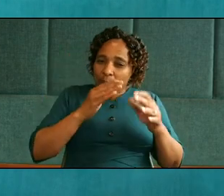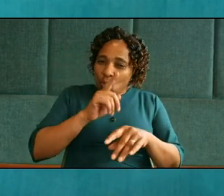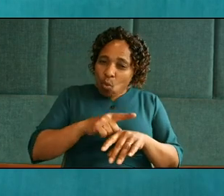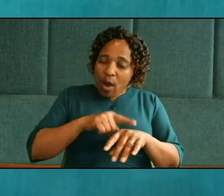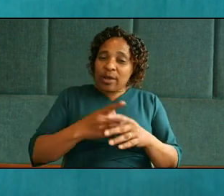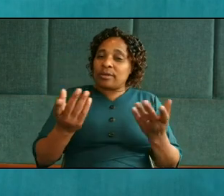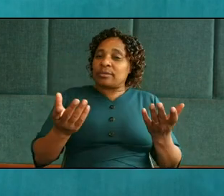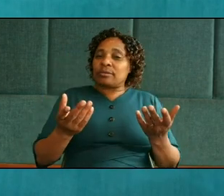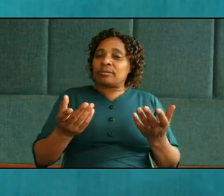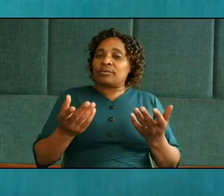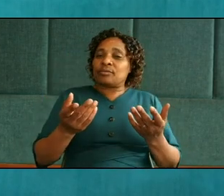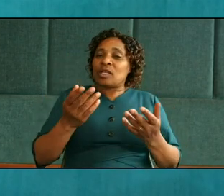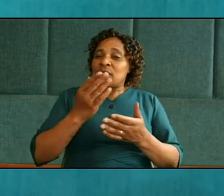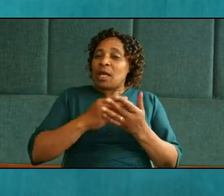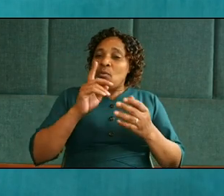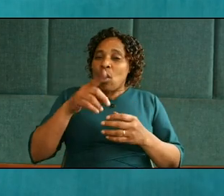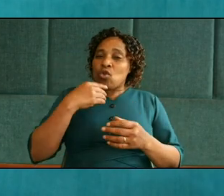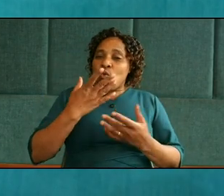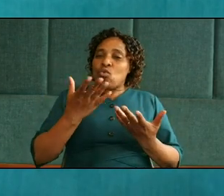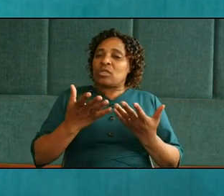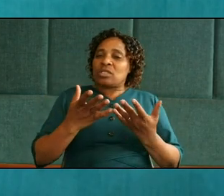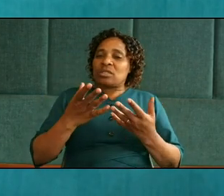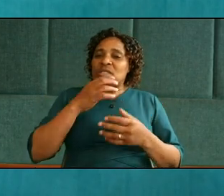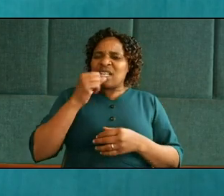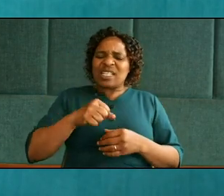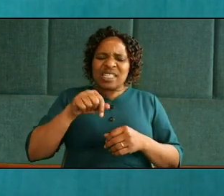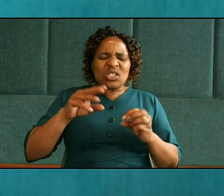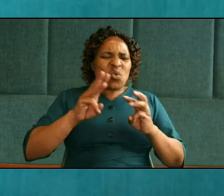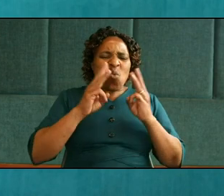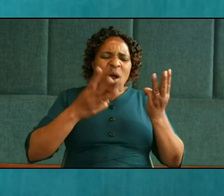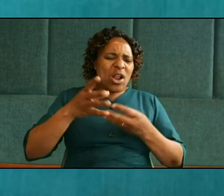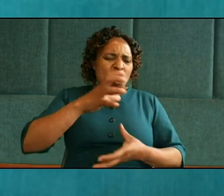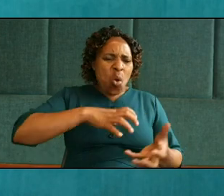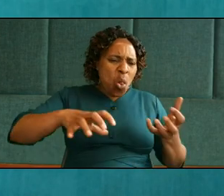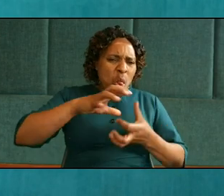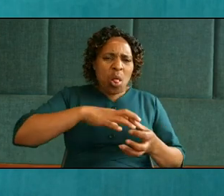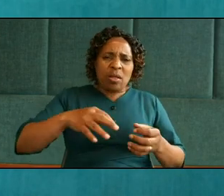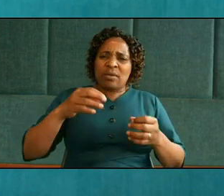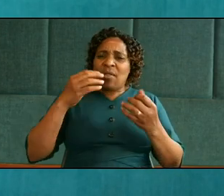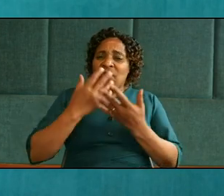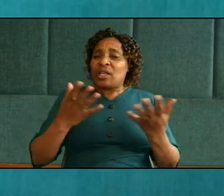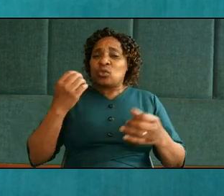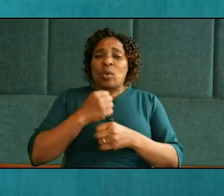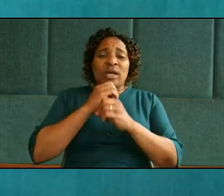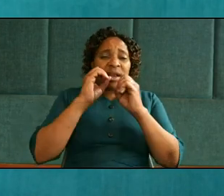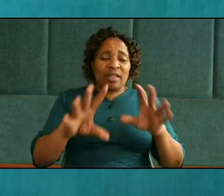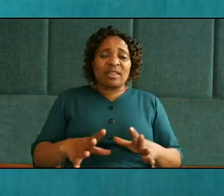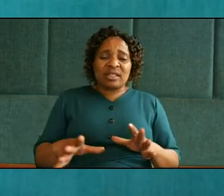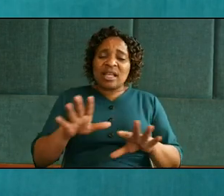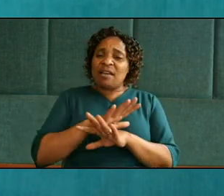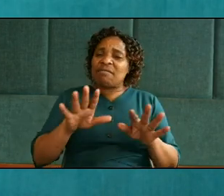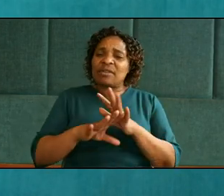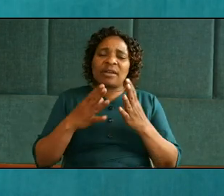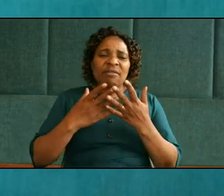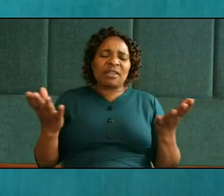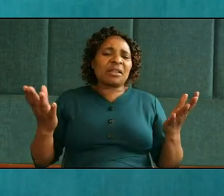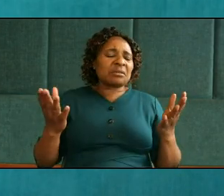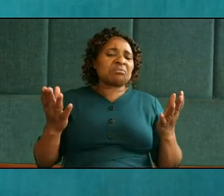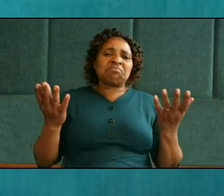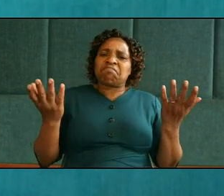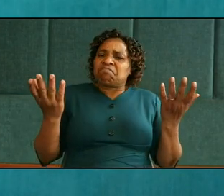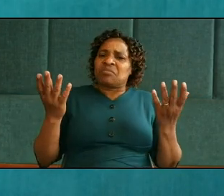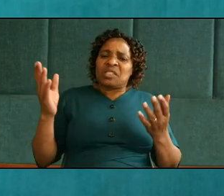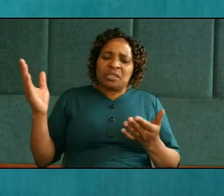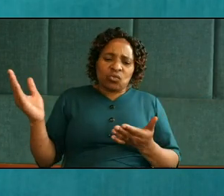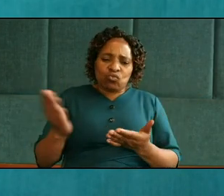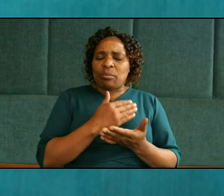an early age. In this world, it's a bit confusing and everything seems not to be working. Everything seems to be adulterated and